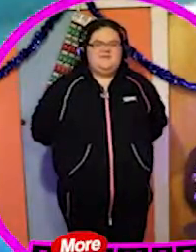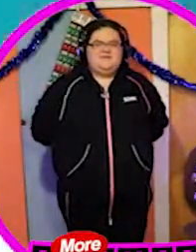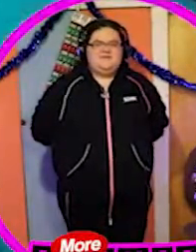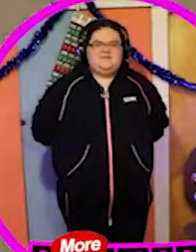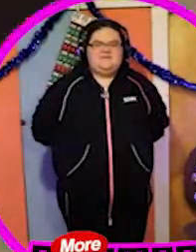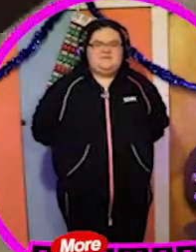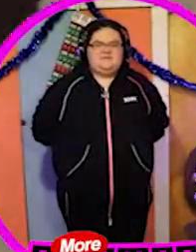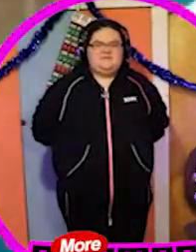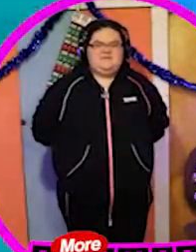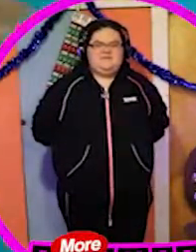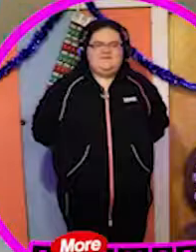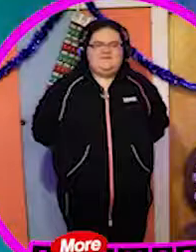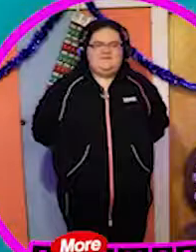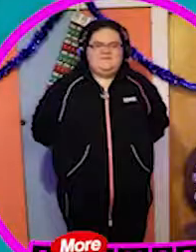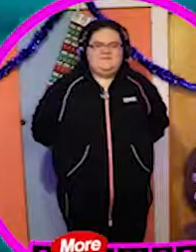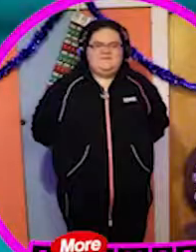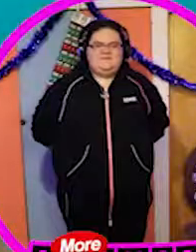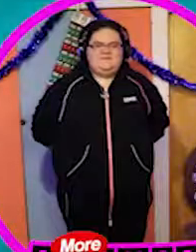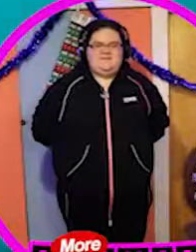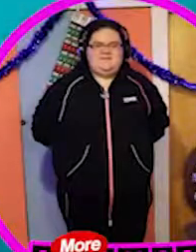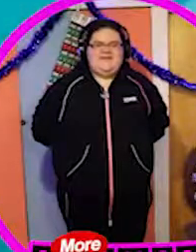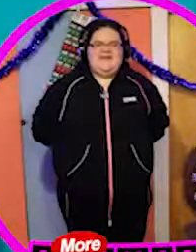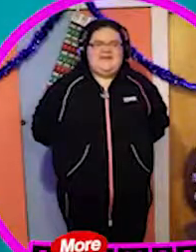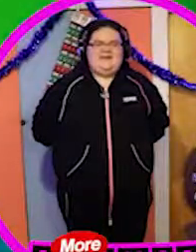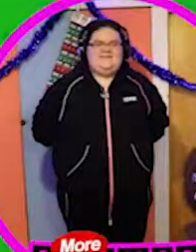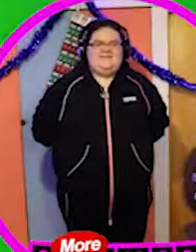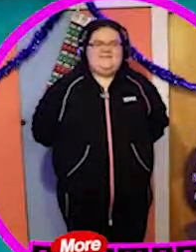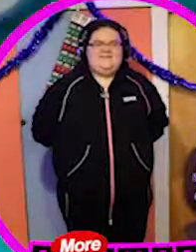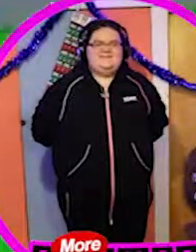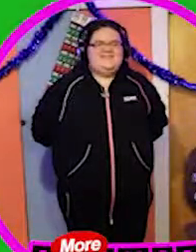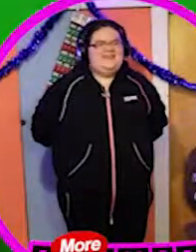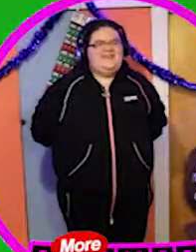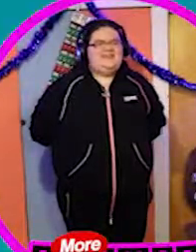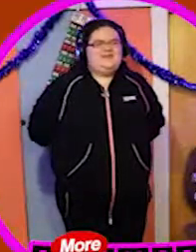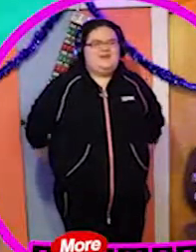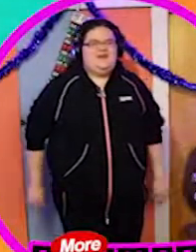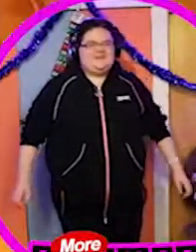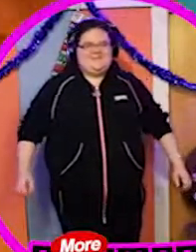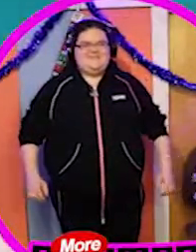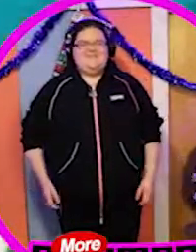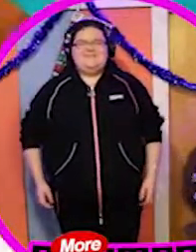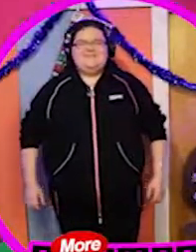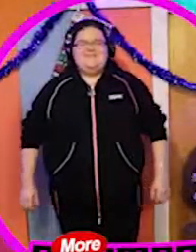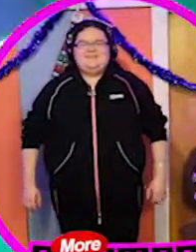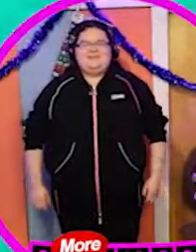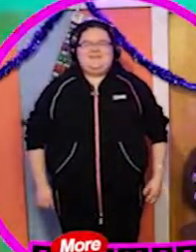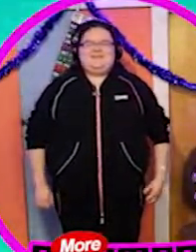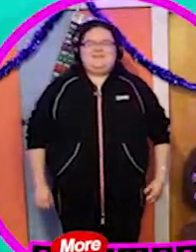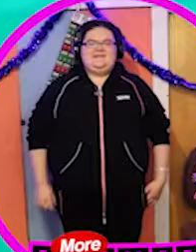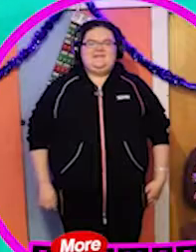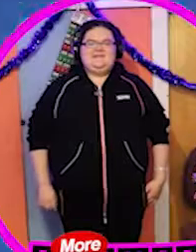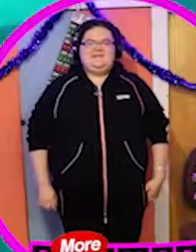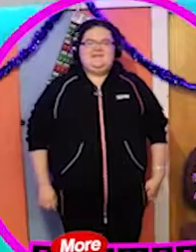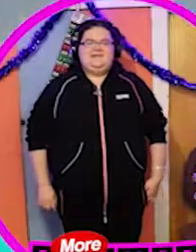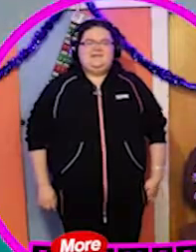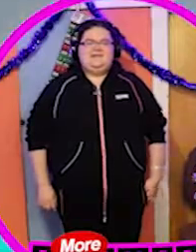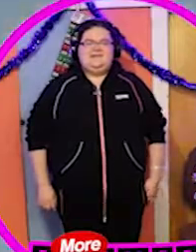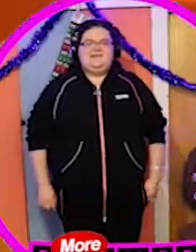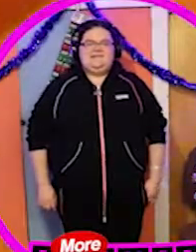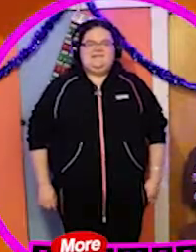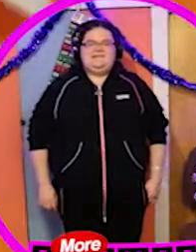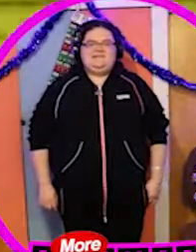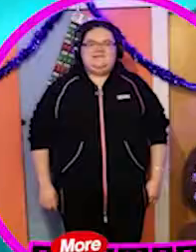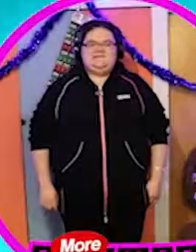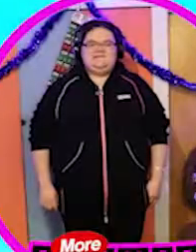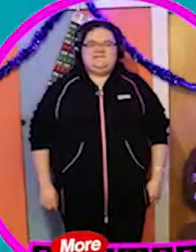Oh, God. Oh, I can't okay, make this up is a mess of this many people. Yeah. This is going to be a mess. It is we'll a try lot. And get a little bit of time. Shit. If you can get